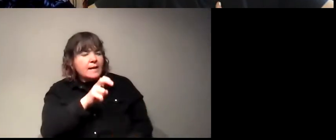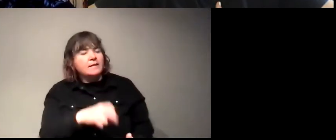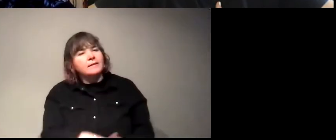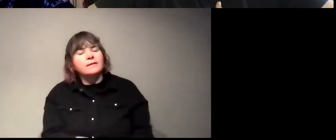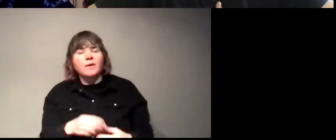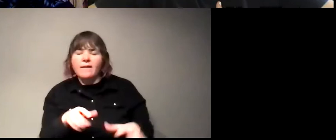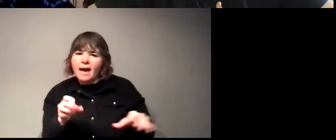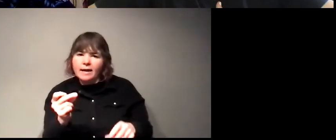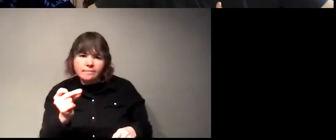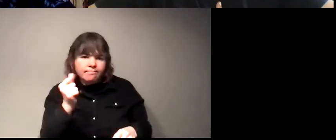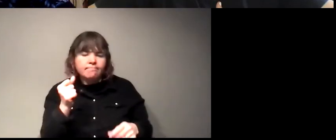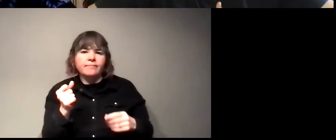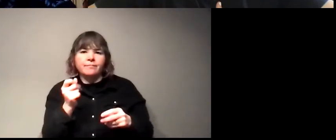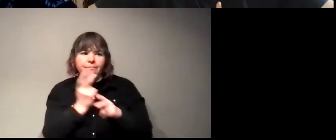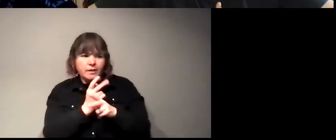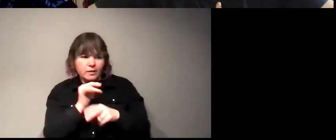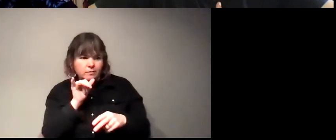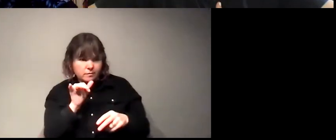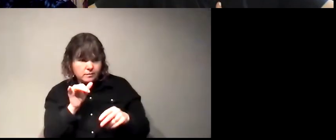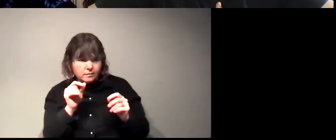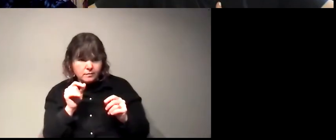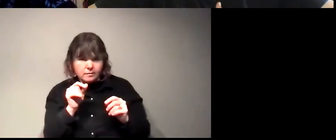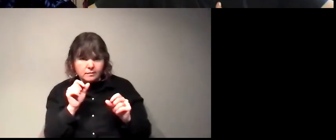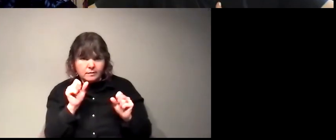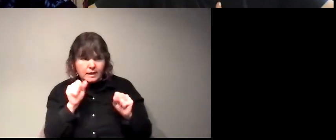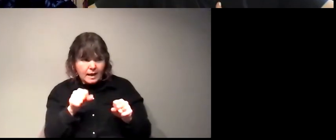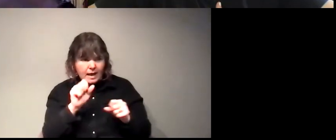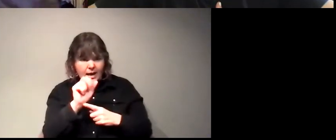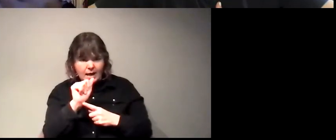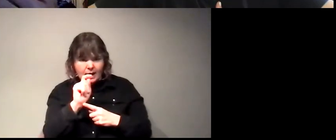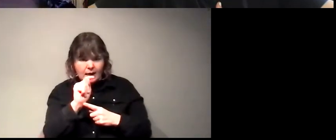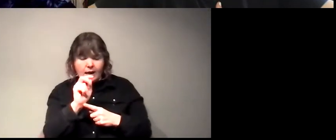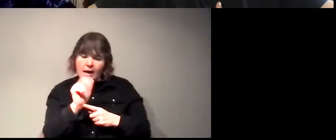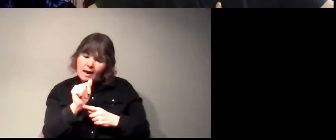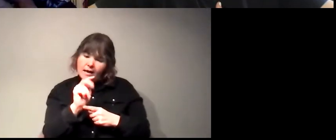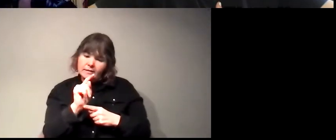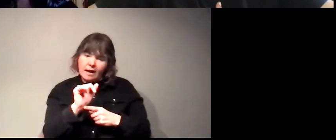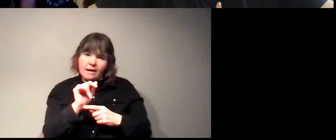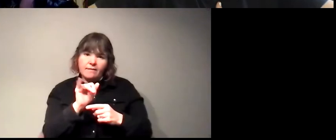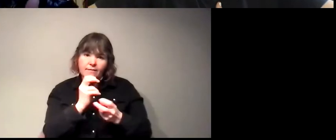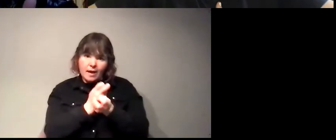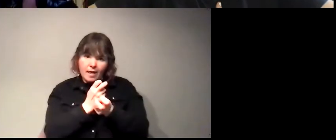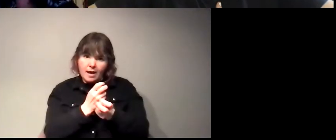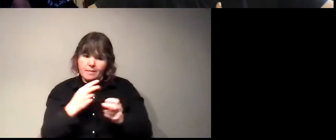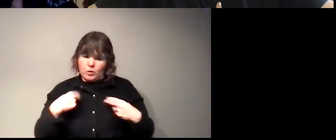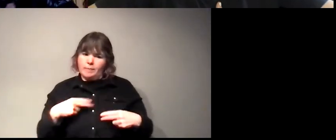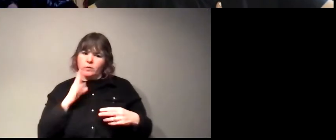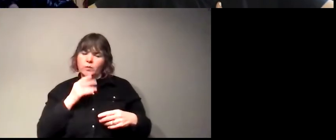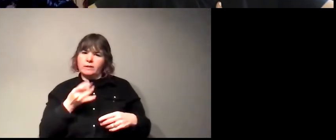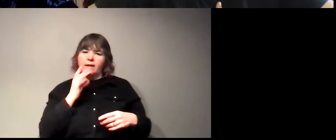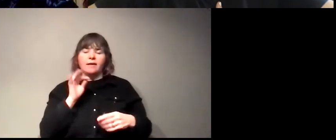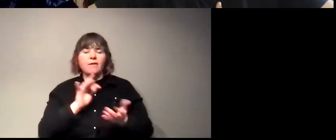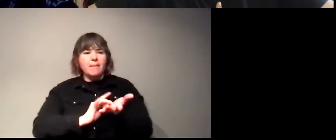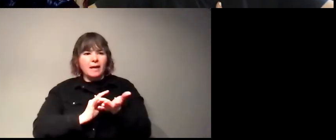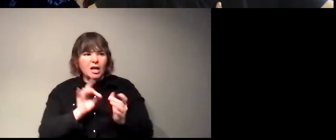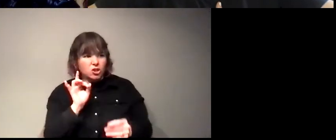pretty quickly. We'd have to figure out if our snake can take the anti-venom that we would take, because some medications, if we were to give it to the